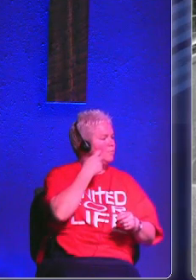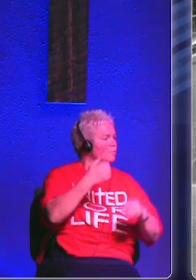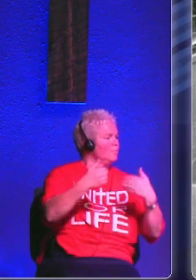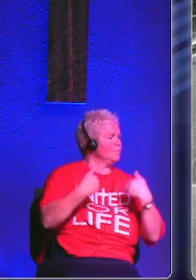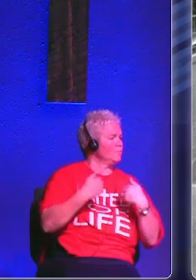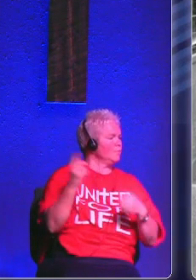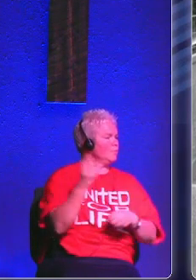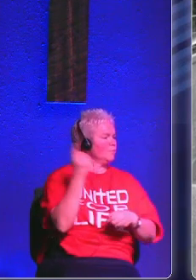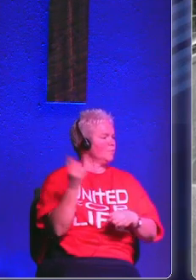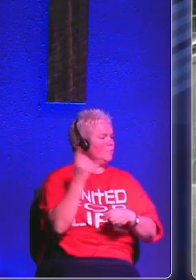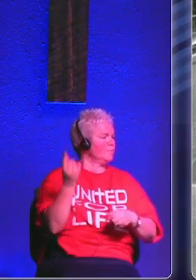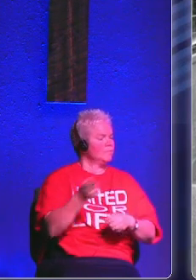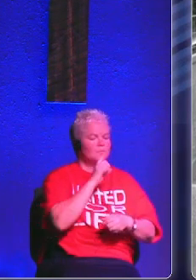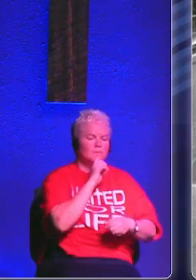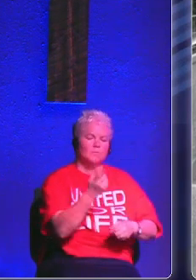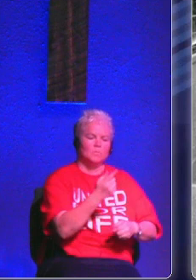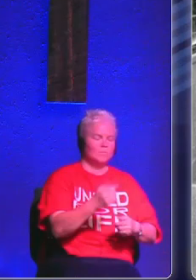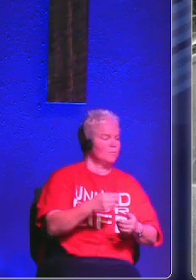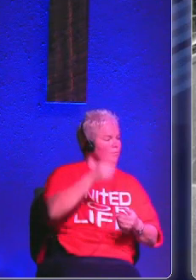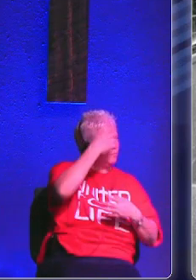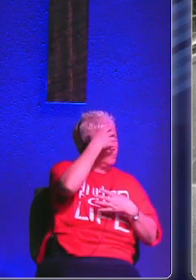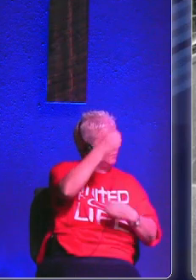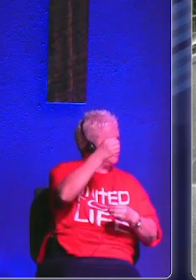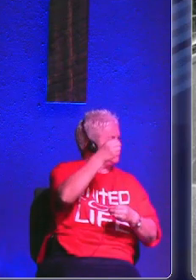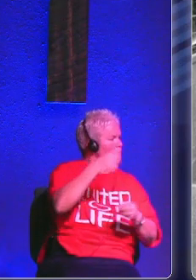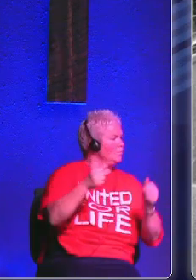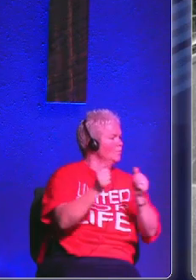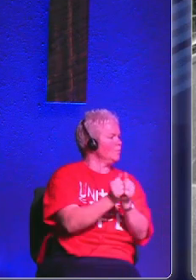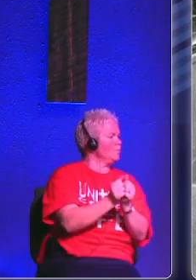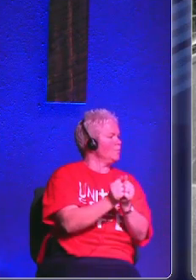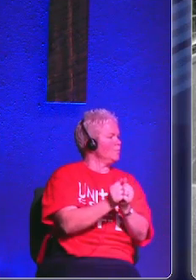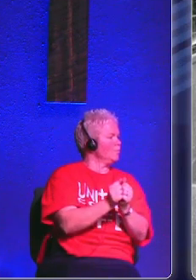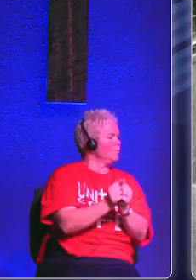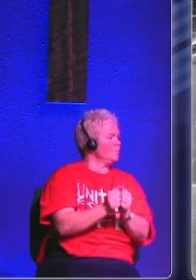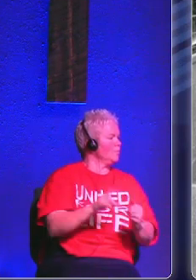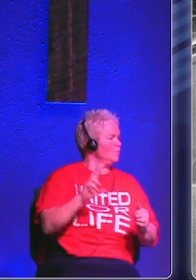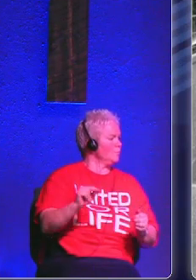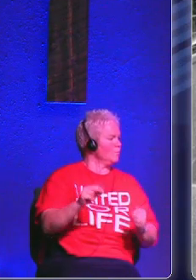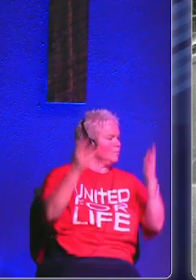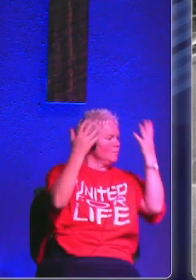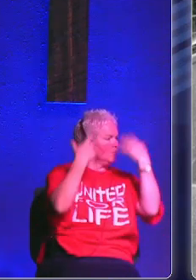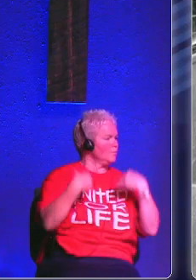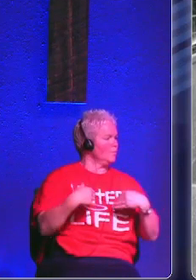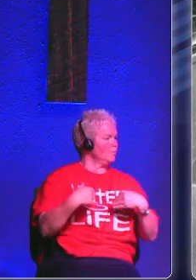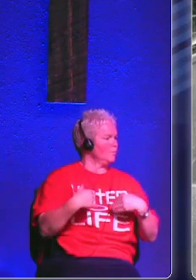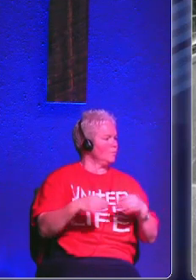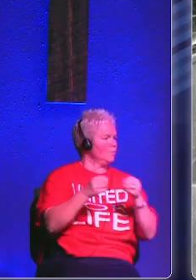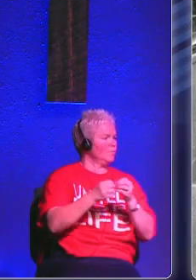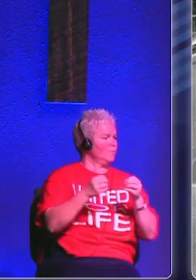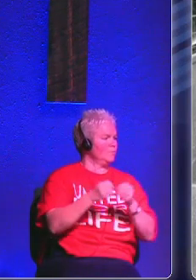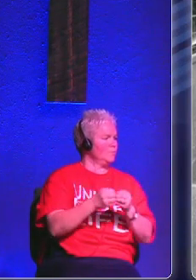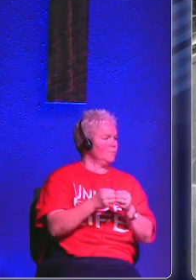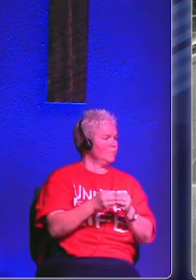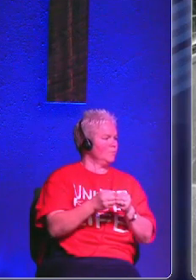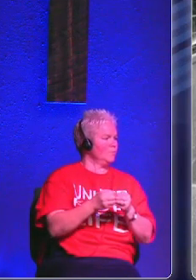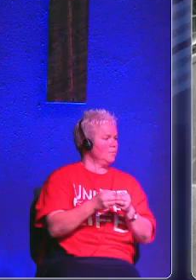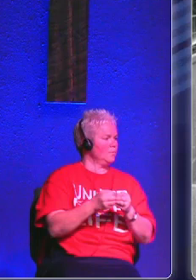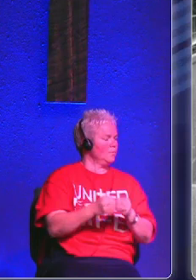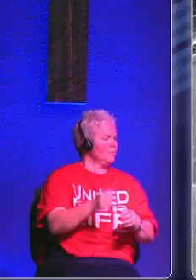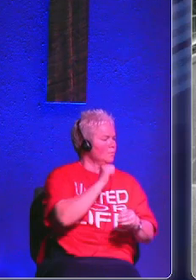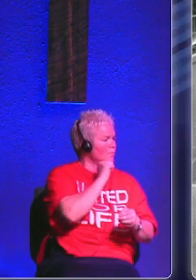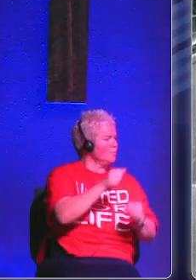more in my absence, continue to work out your salvation. That is, cultivate it. Bring it to full